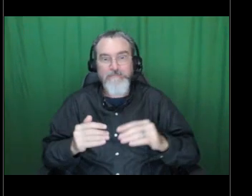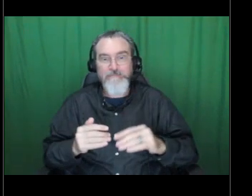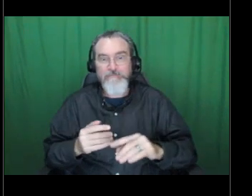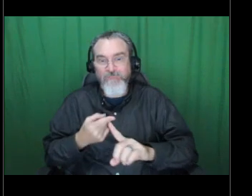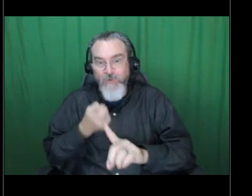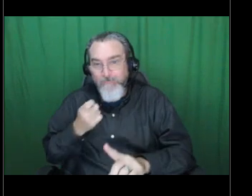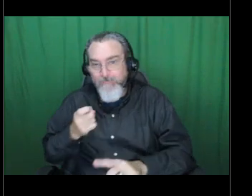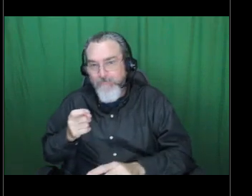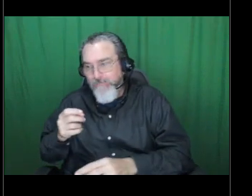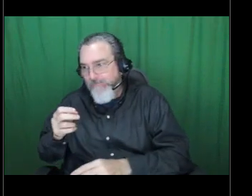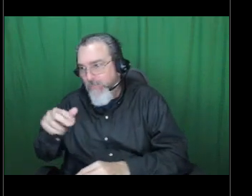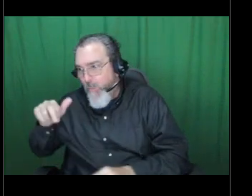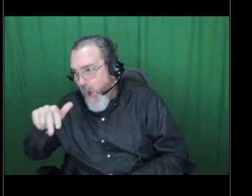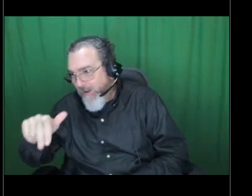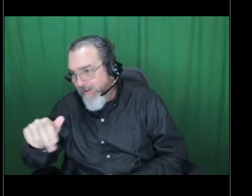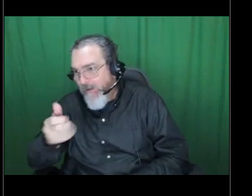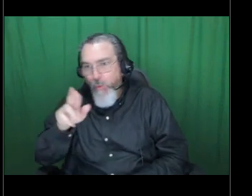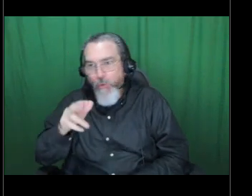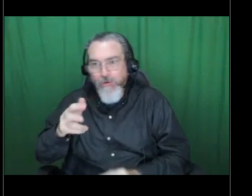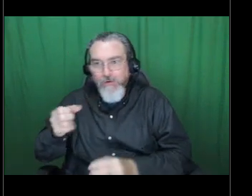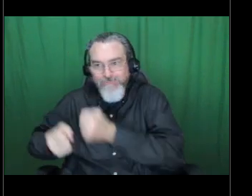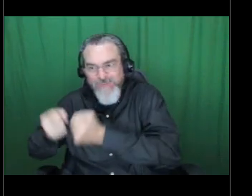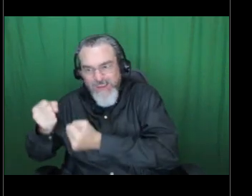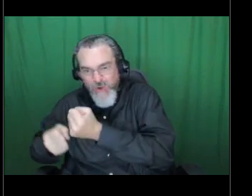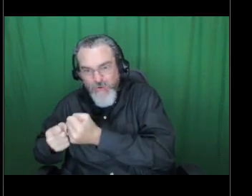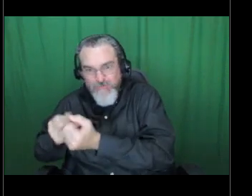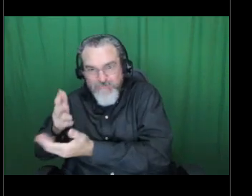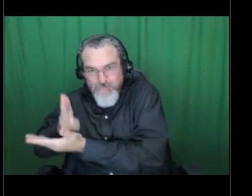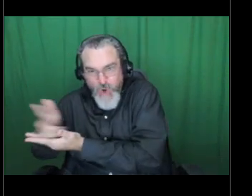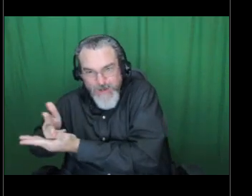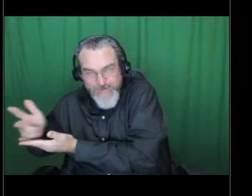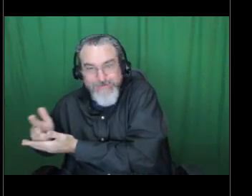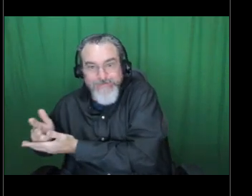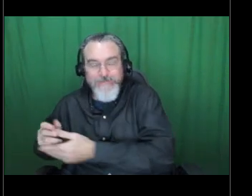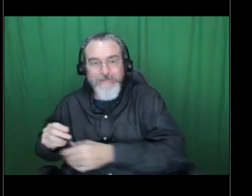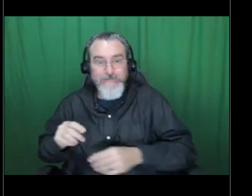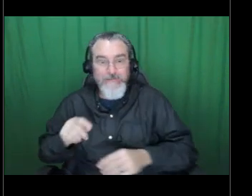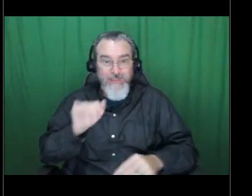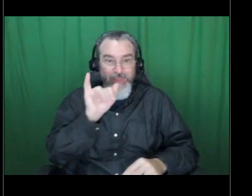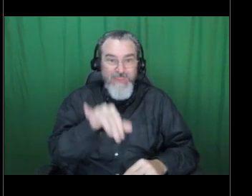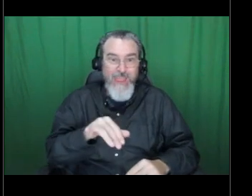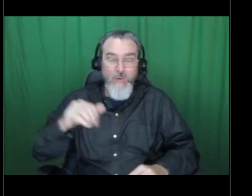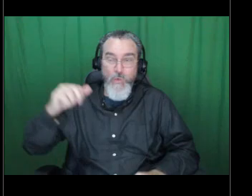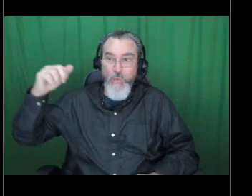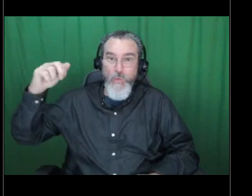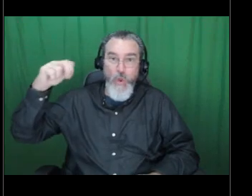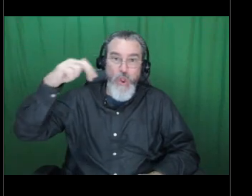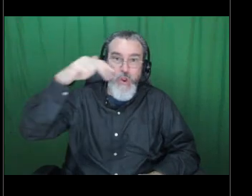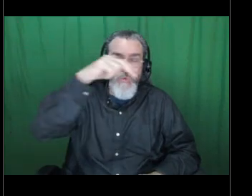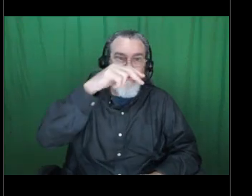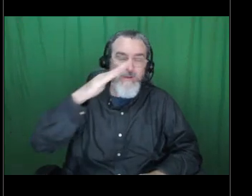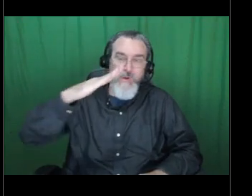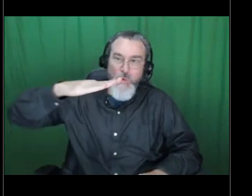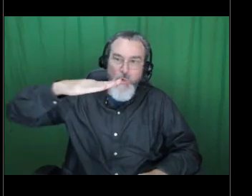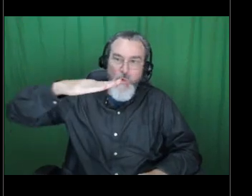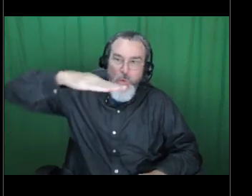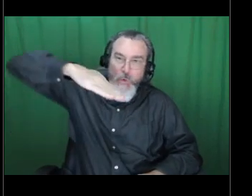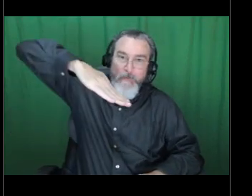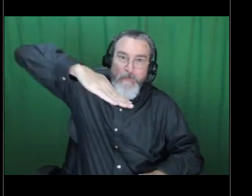point to the building entrance, and the walkway has a slope of 10% or